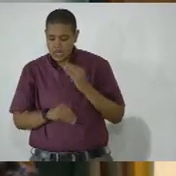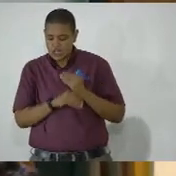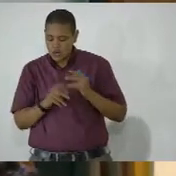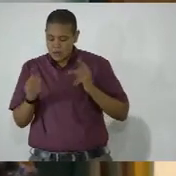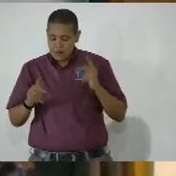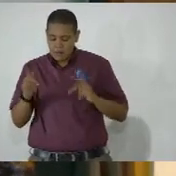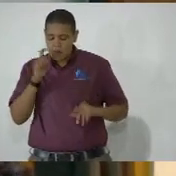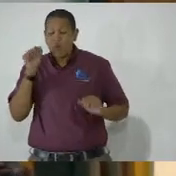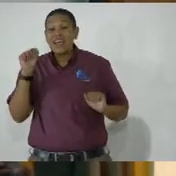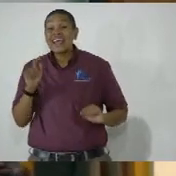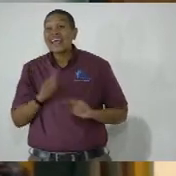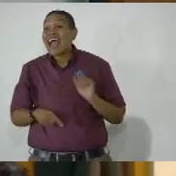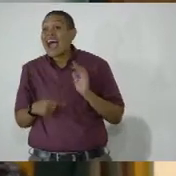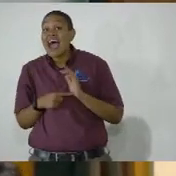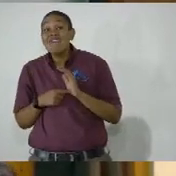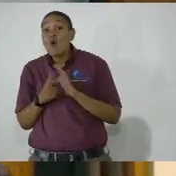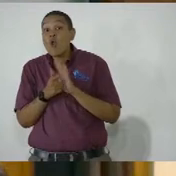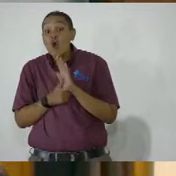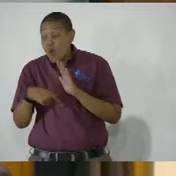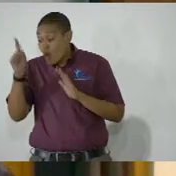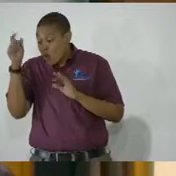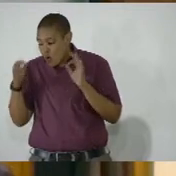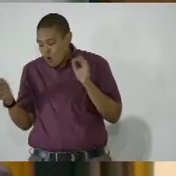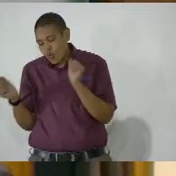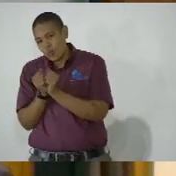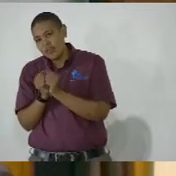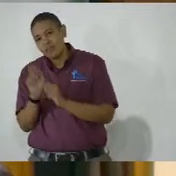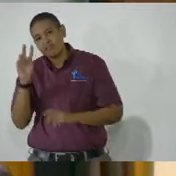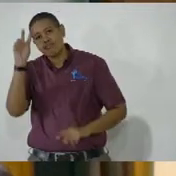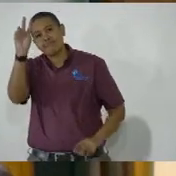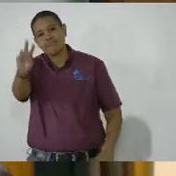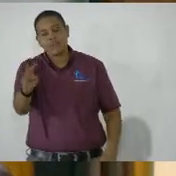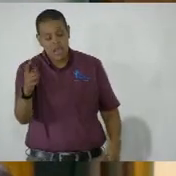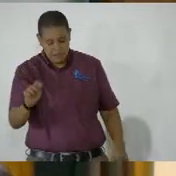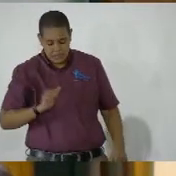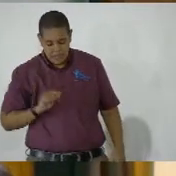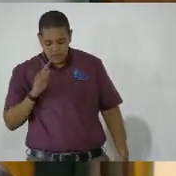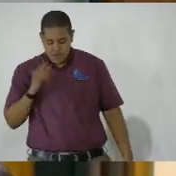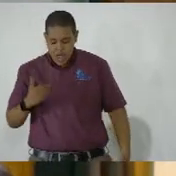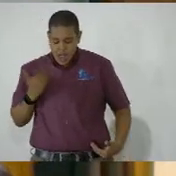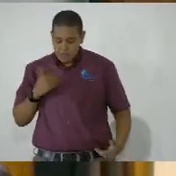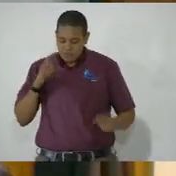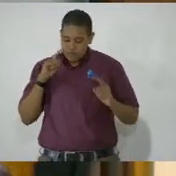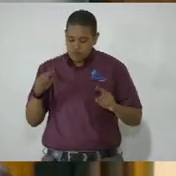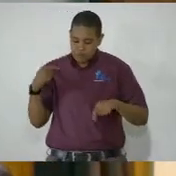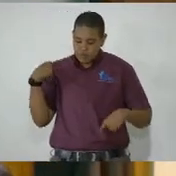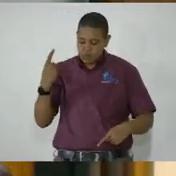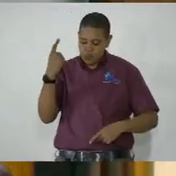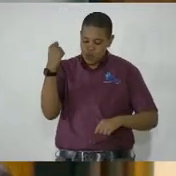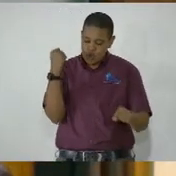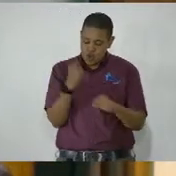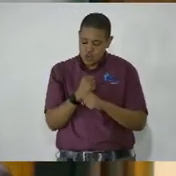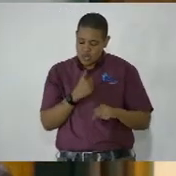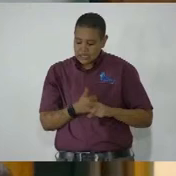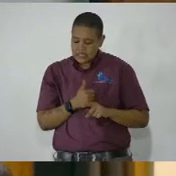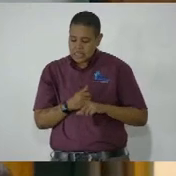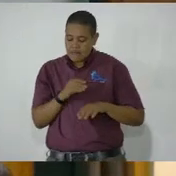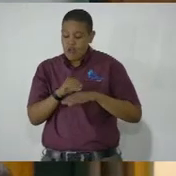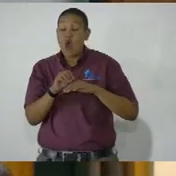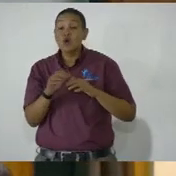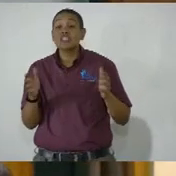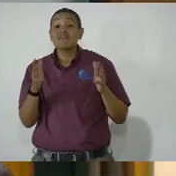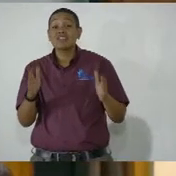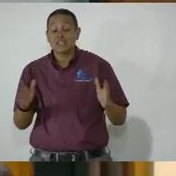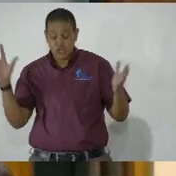persons who can't afford an attorney in the courts. I am pleased to report that over the past year, the Council